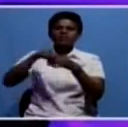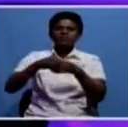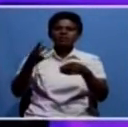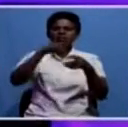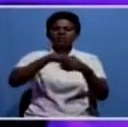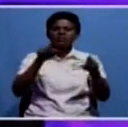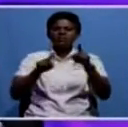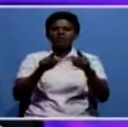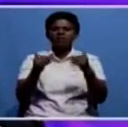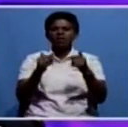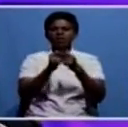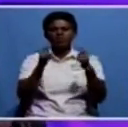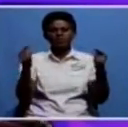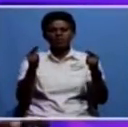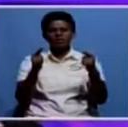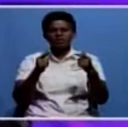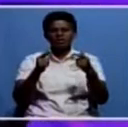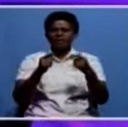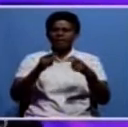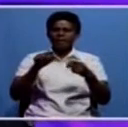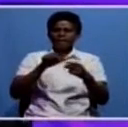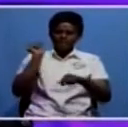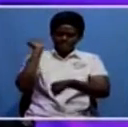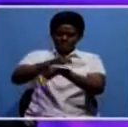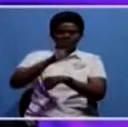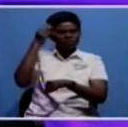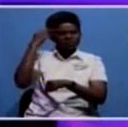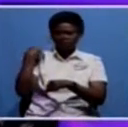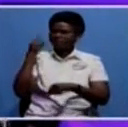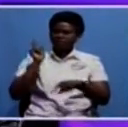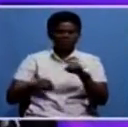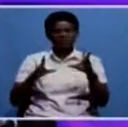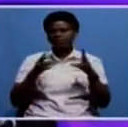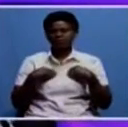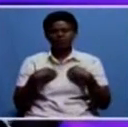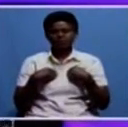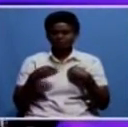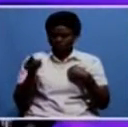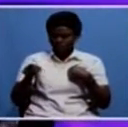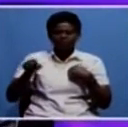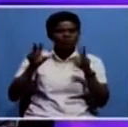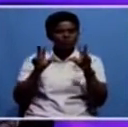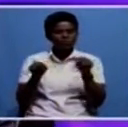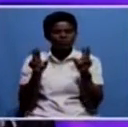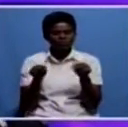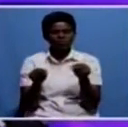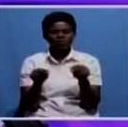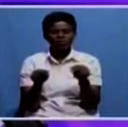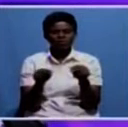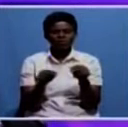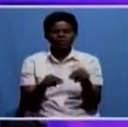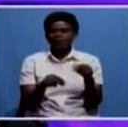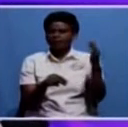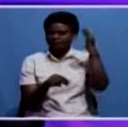that they should become bigger than the office, you see, we always hear this argument of this institution. No, the head of